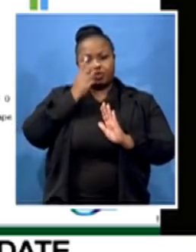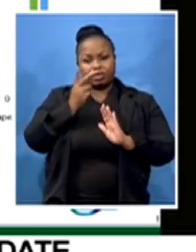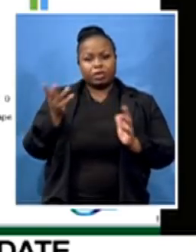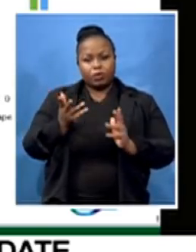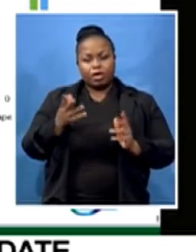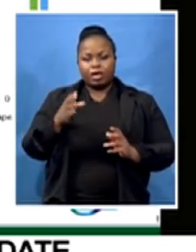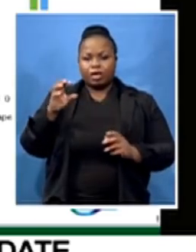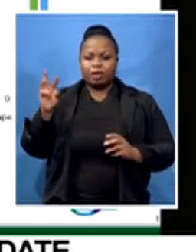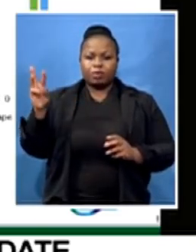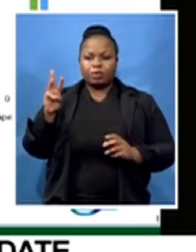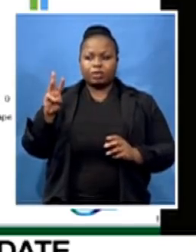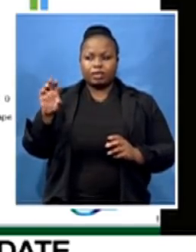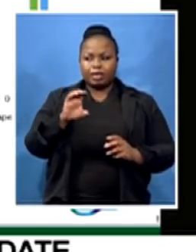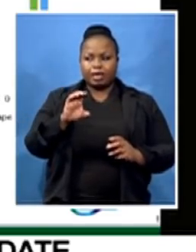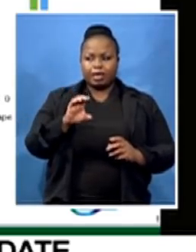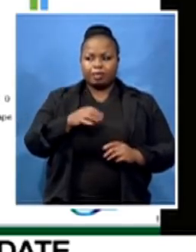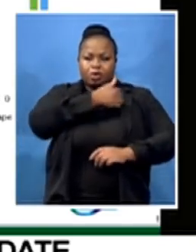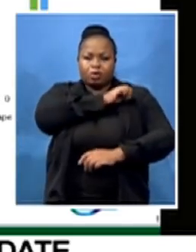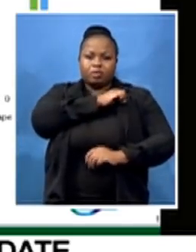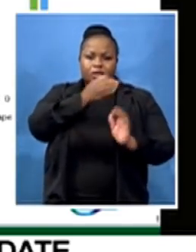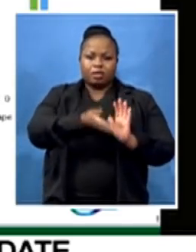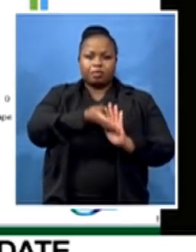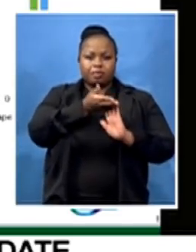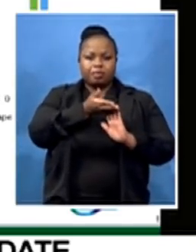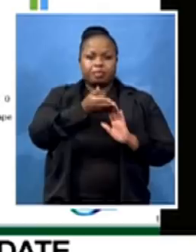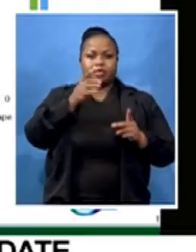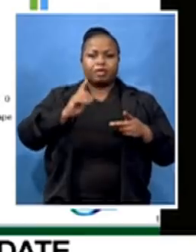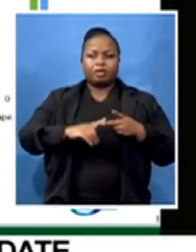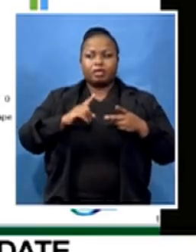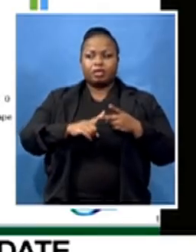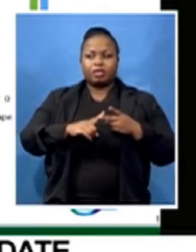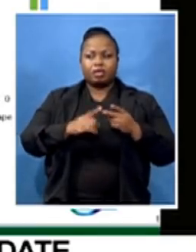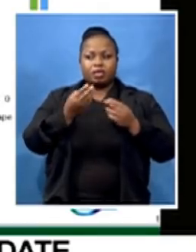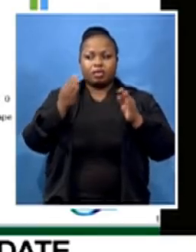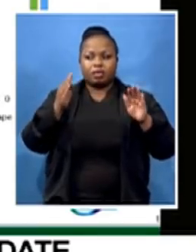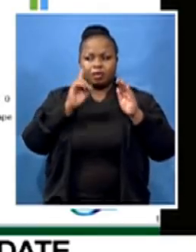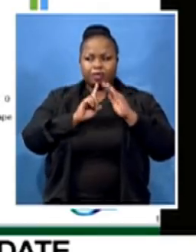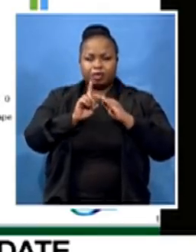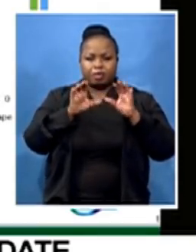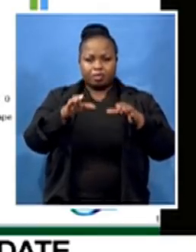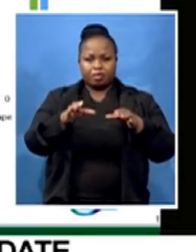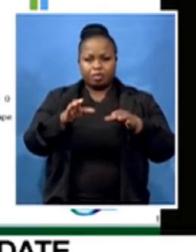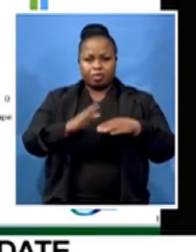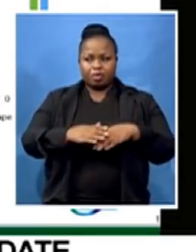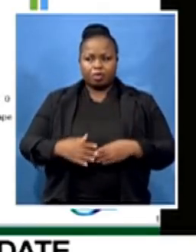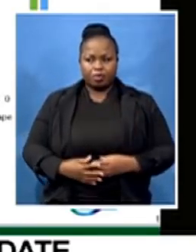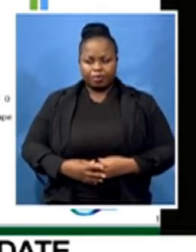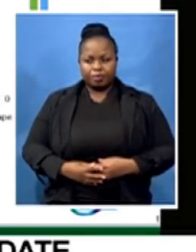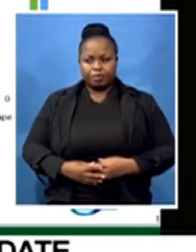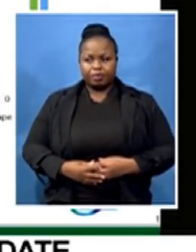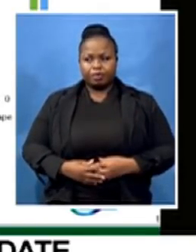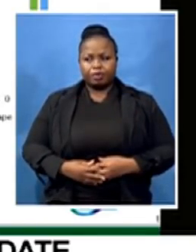up, isolation has gone up. I switched to workflow. The reason I put it back into STOQ is because it wouldn't let me take it into NCAS.